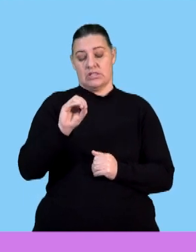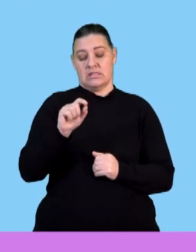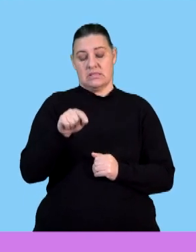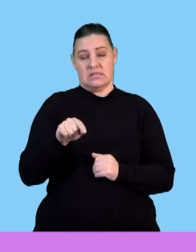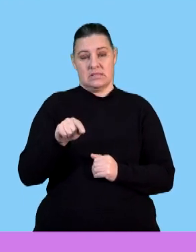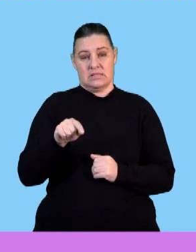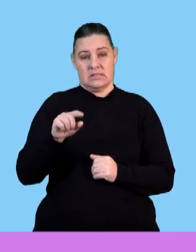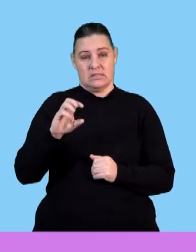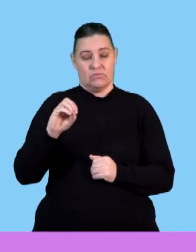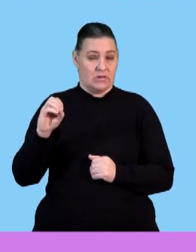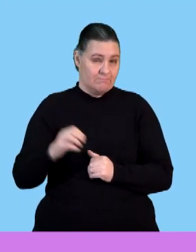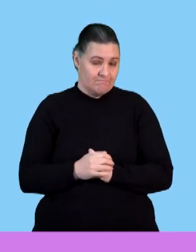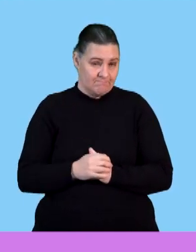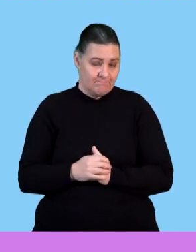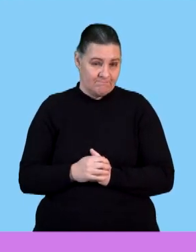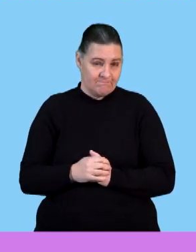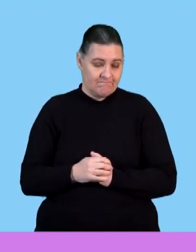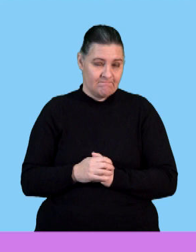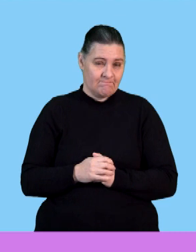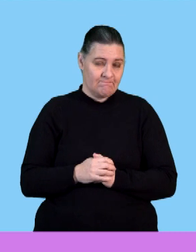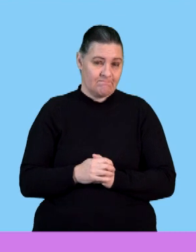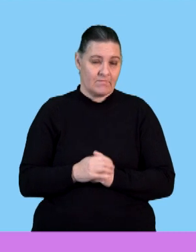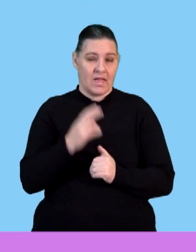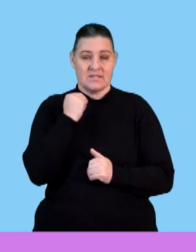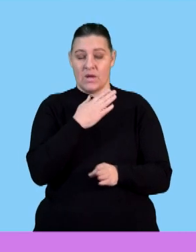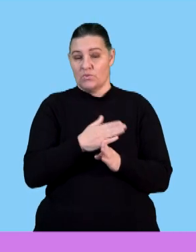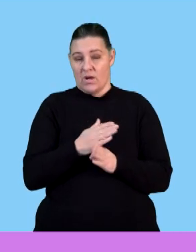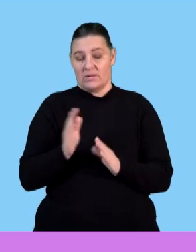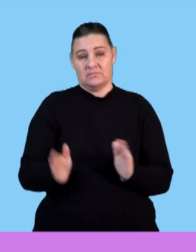Rand. Nice work. Let's move along.